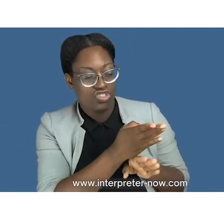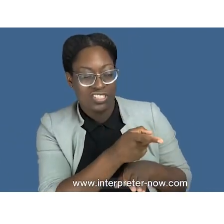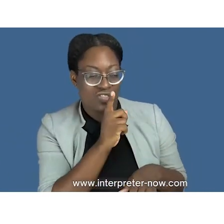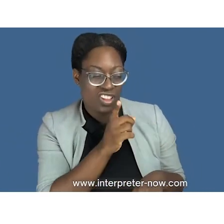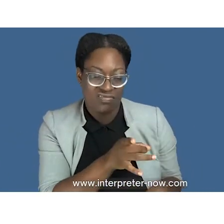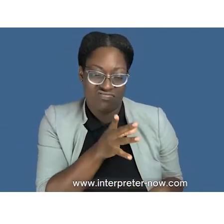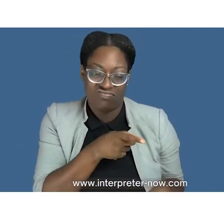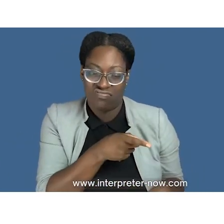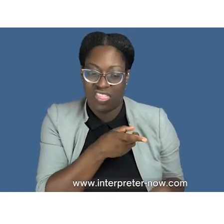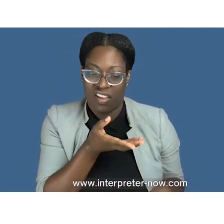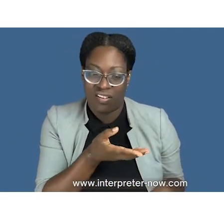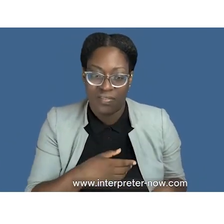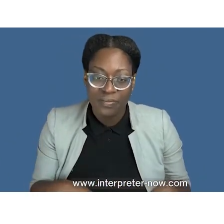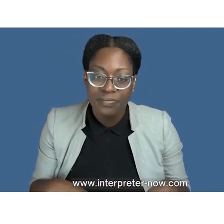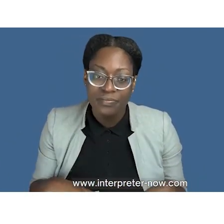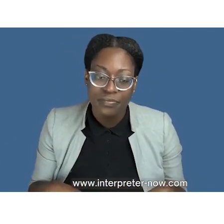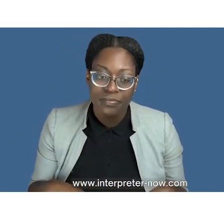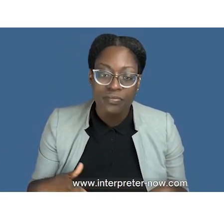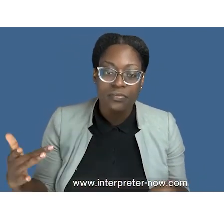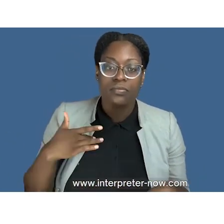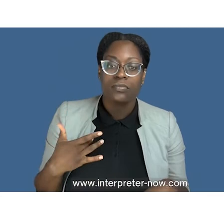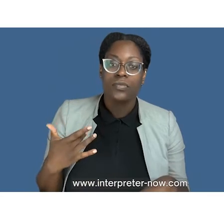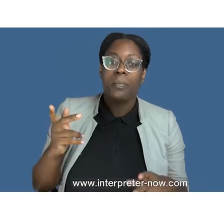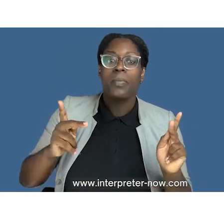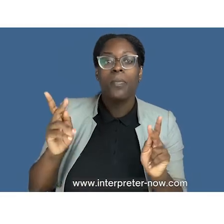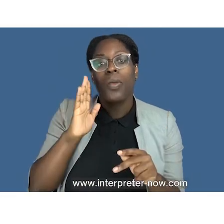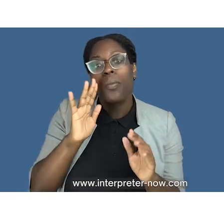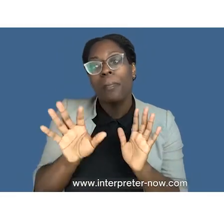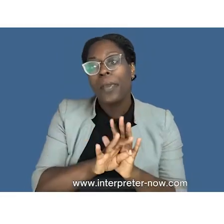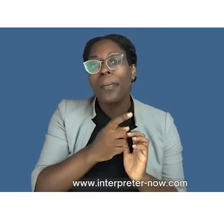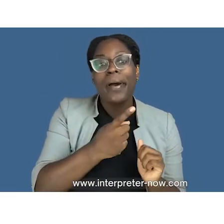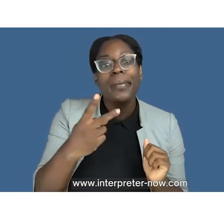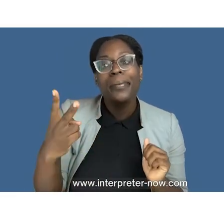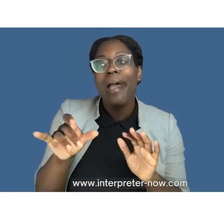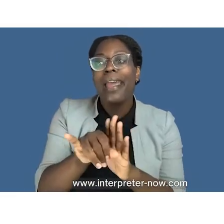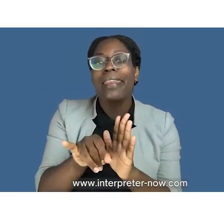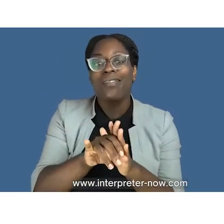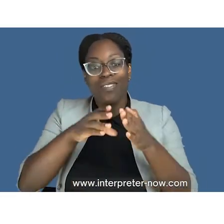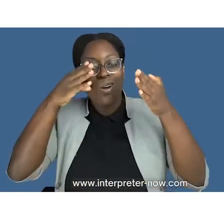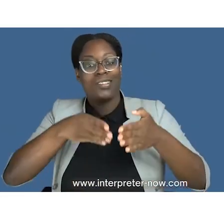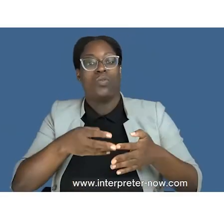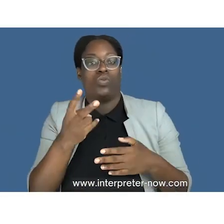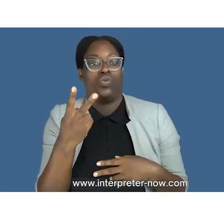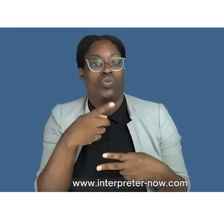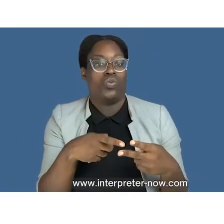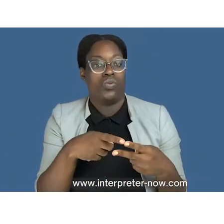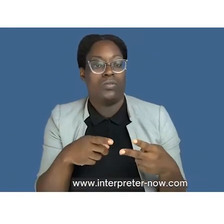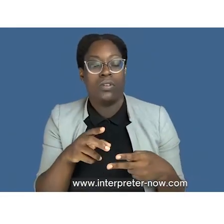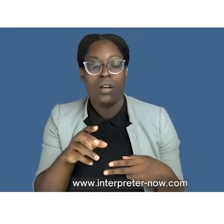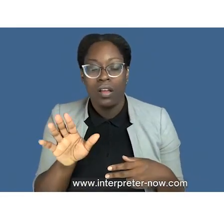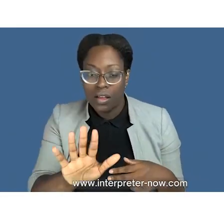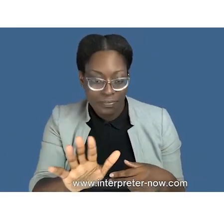often. Companies, when they're talking and working on representation, will pick 1 or 2 identities. That doesn't really